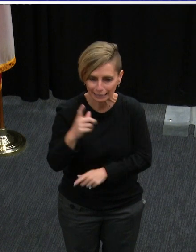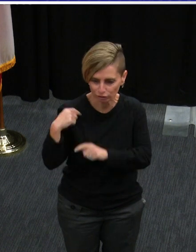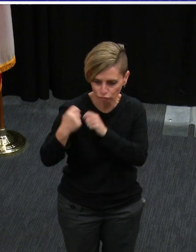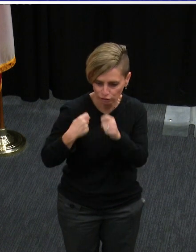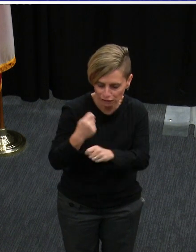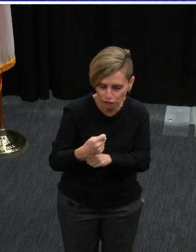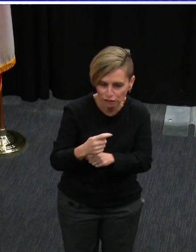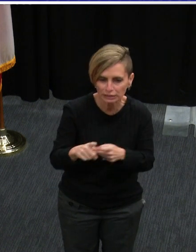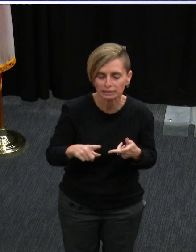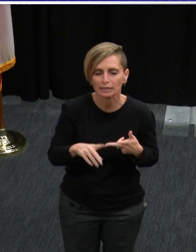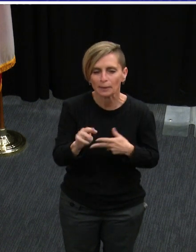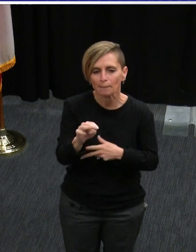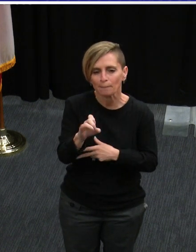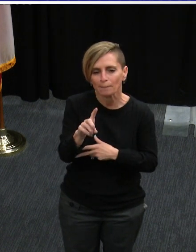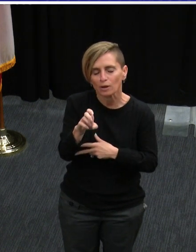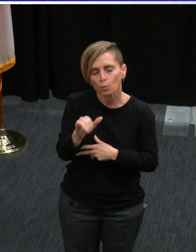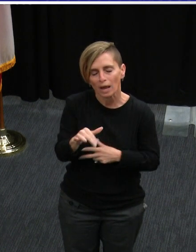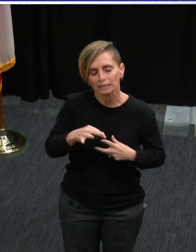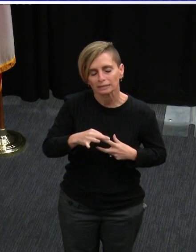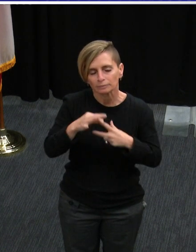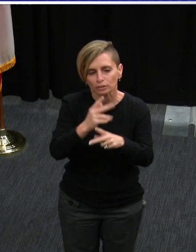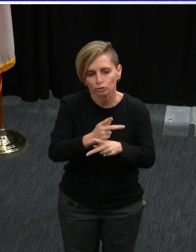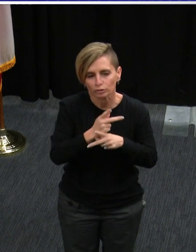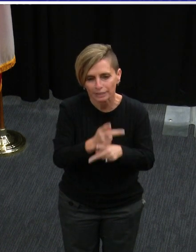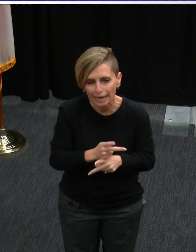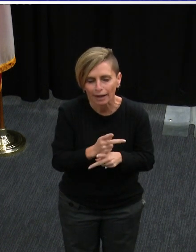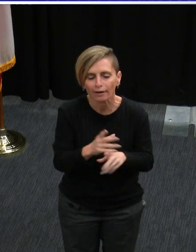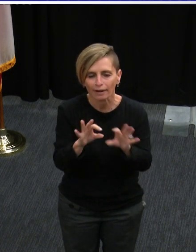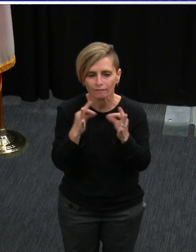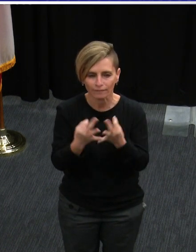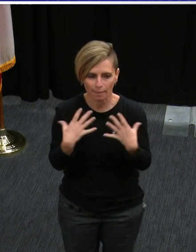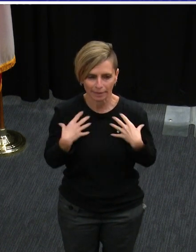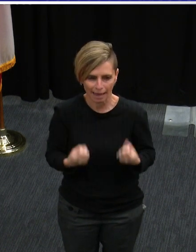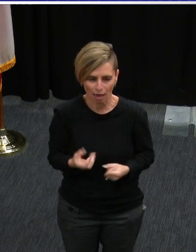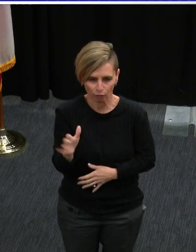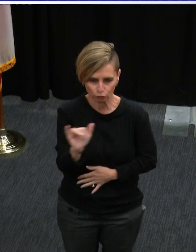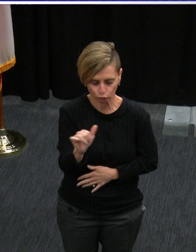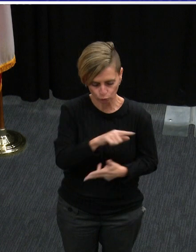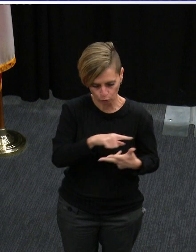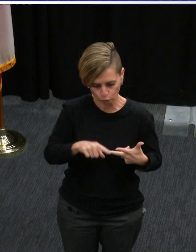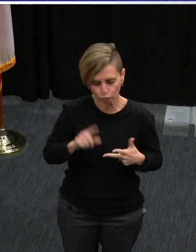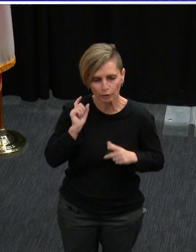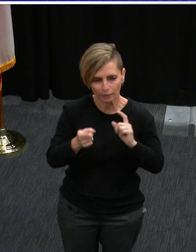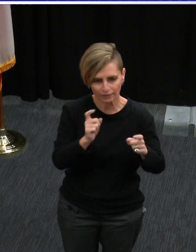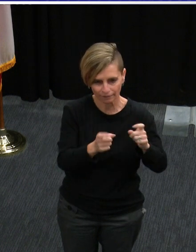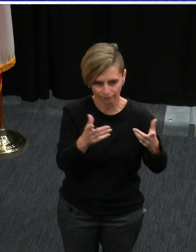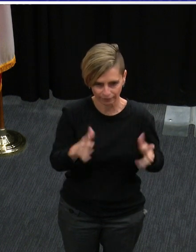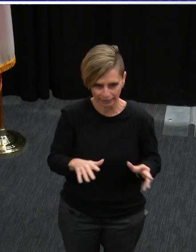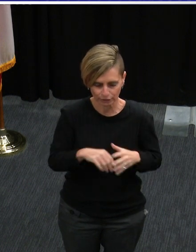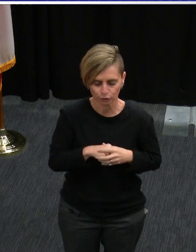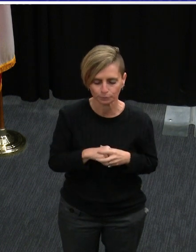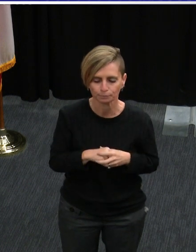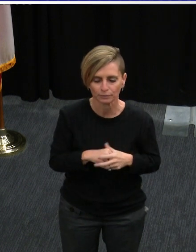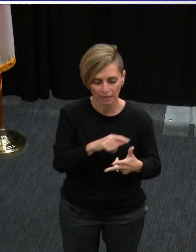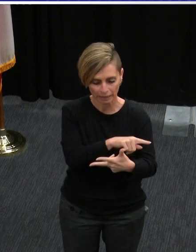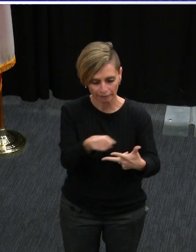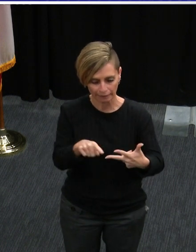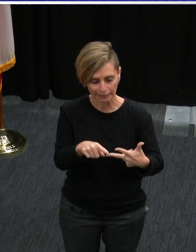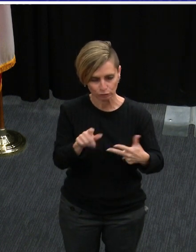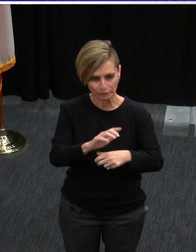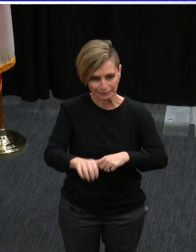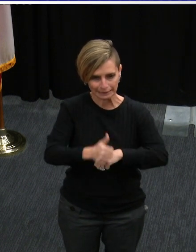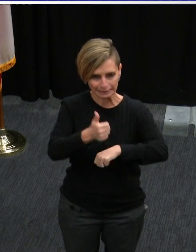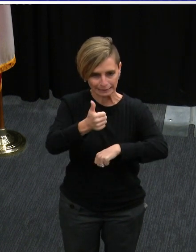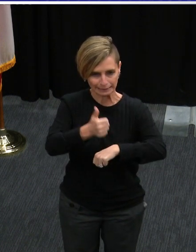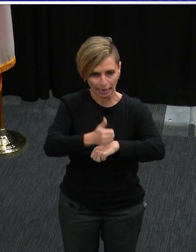Care, Whole Family Health as well. Now, each of these agencies will provide specifics on their website and social